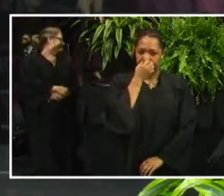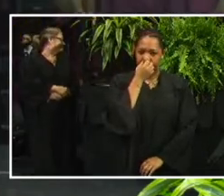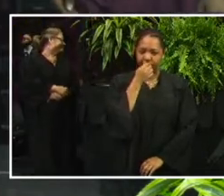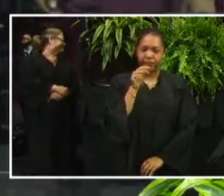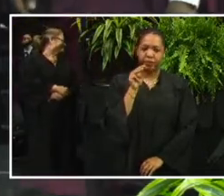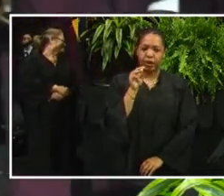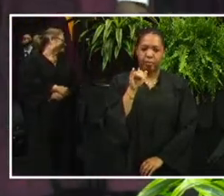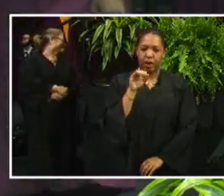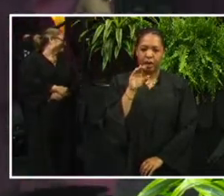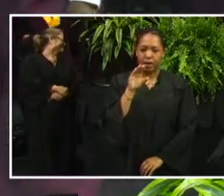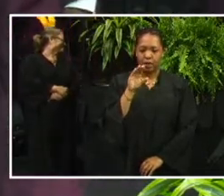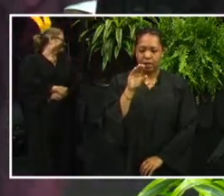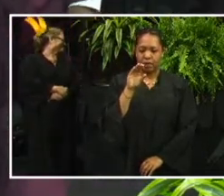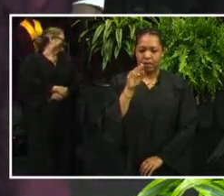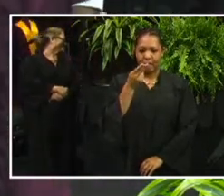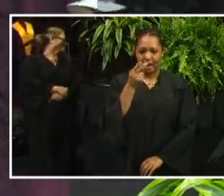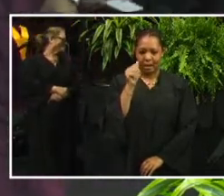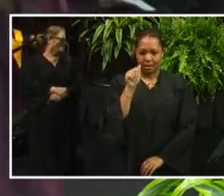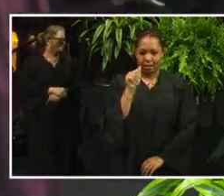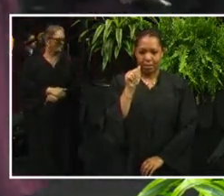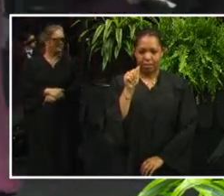Micaiah Nicole Wilson.